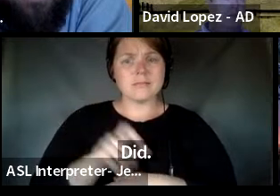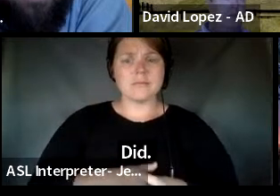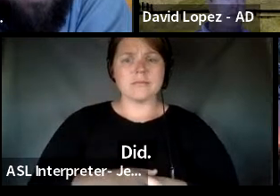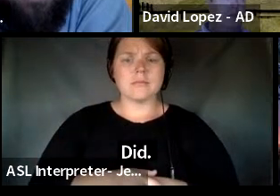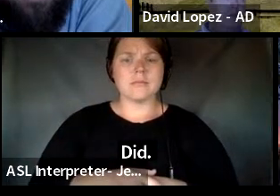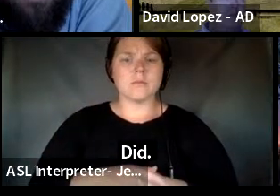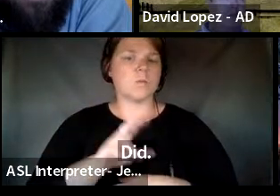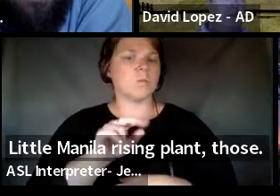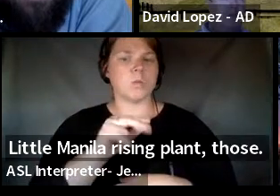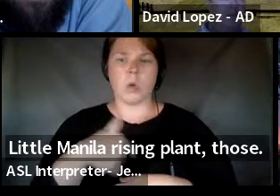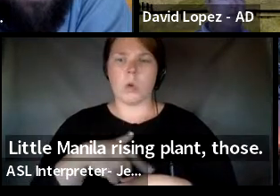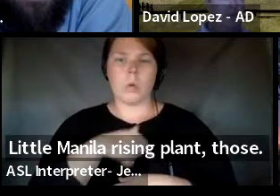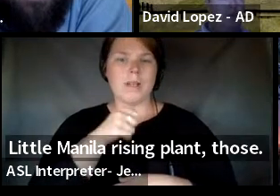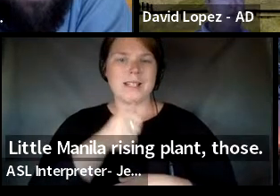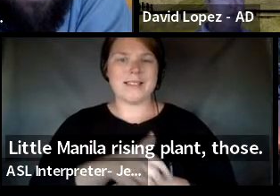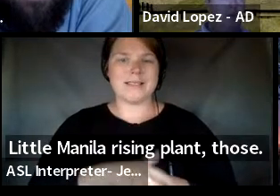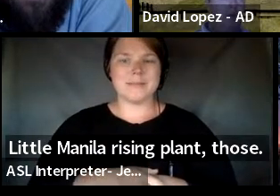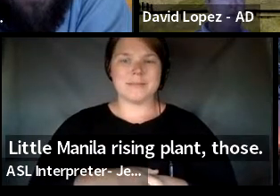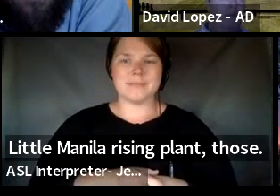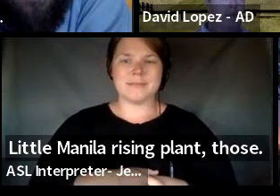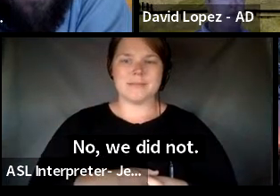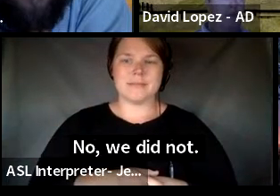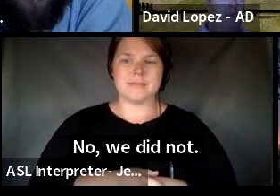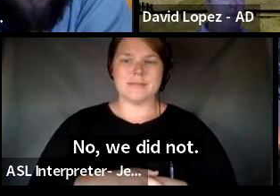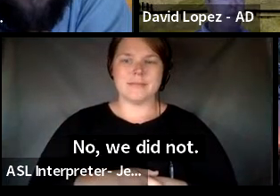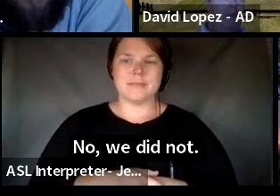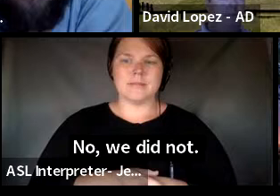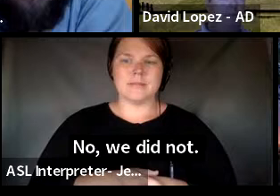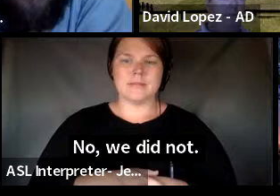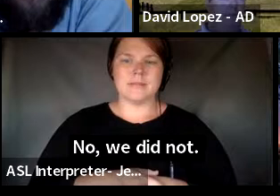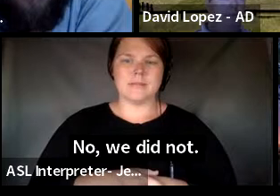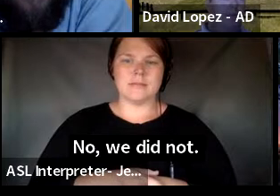No, we did not. And